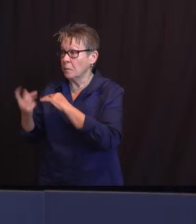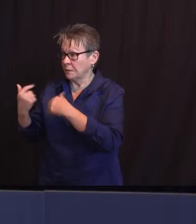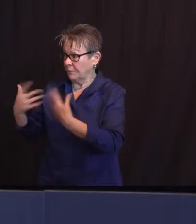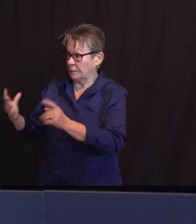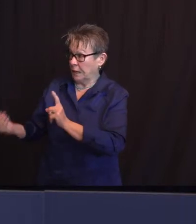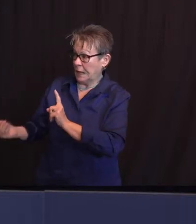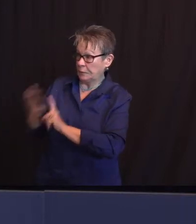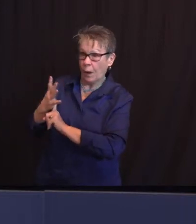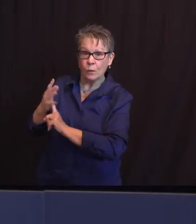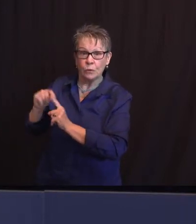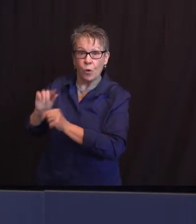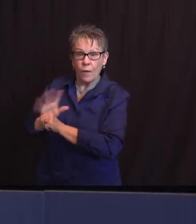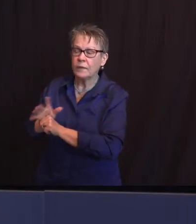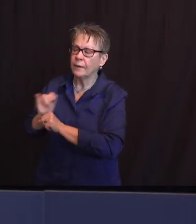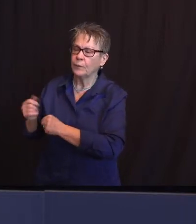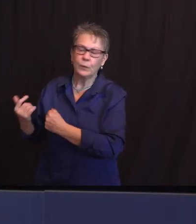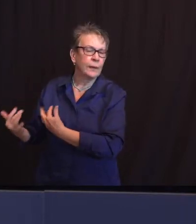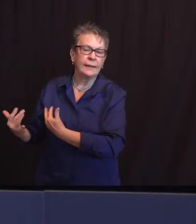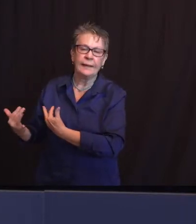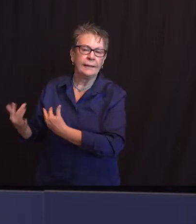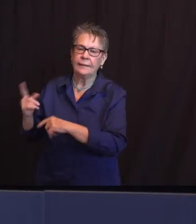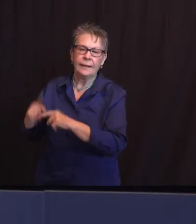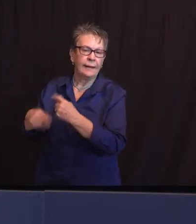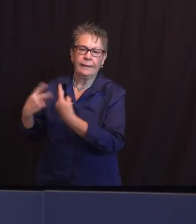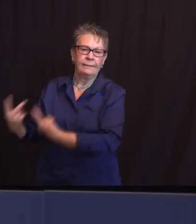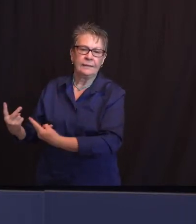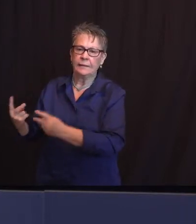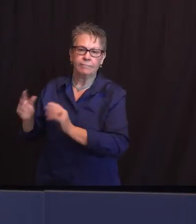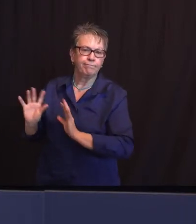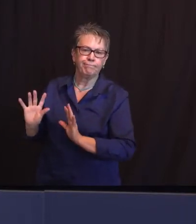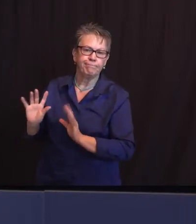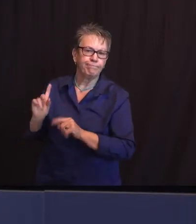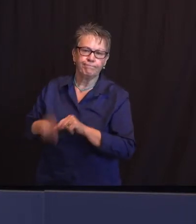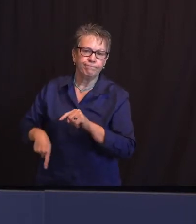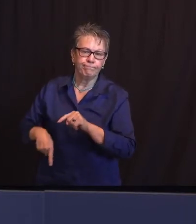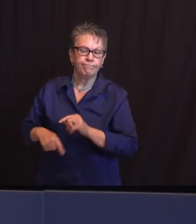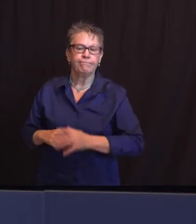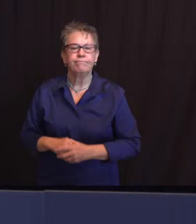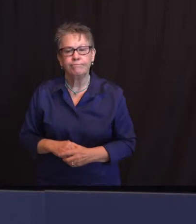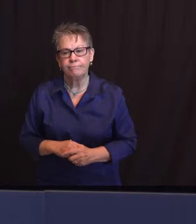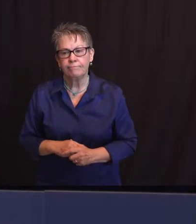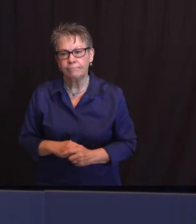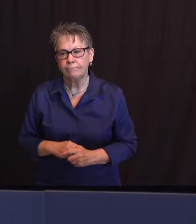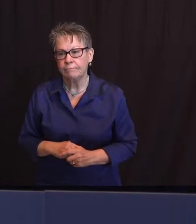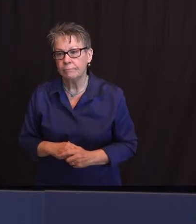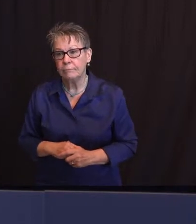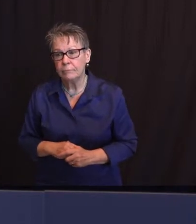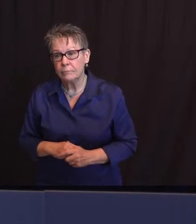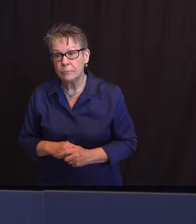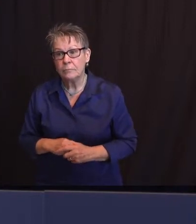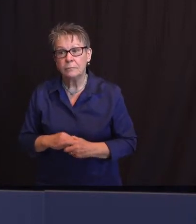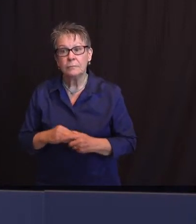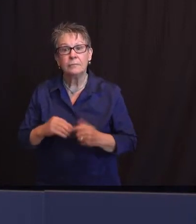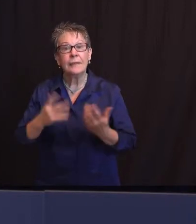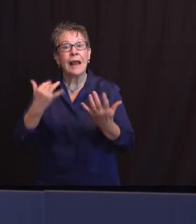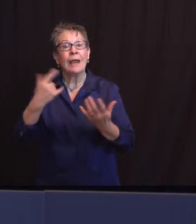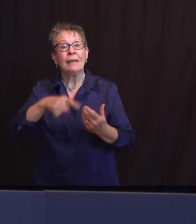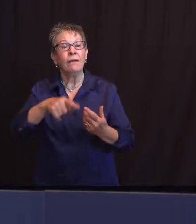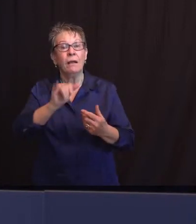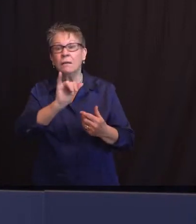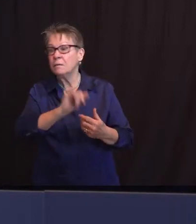quarantine. In the case of an outbreak at a facility, indoor visitation is still possible as long as